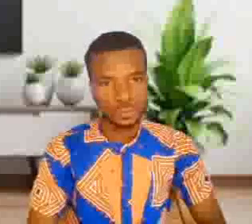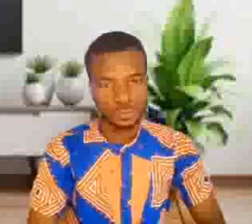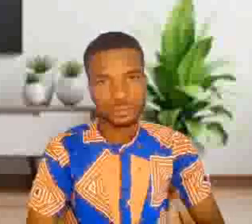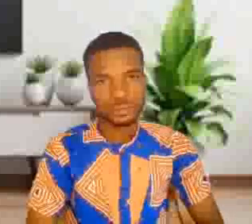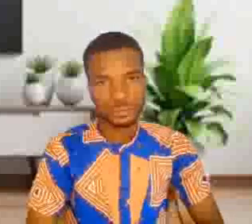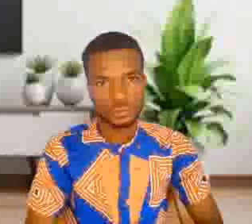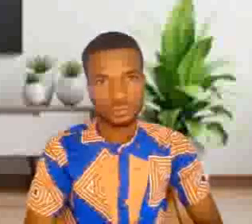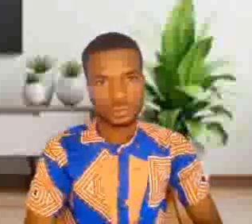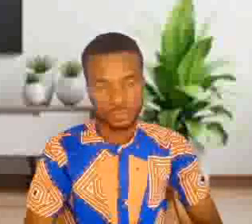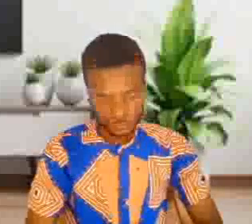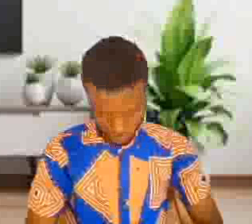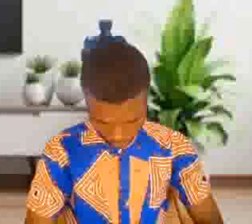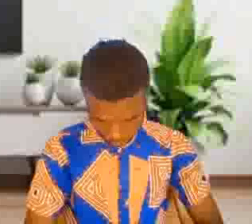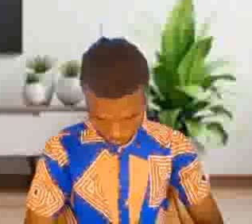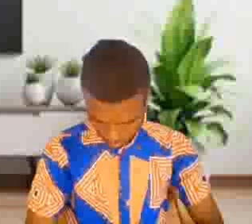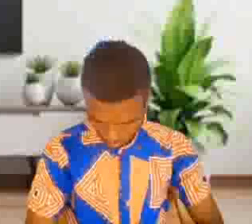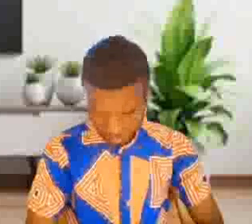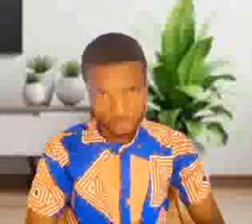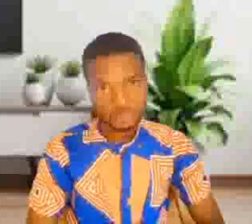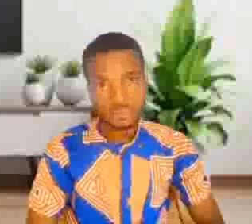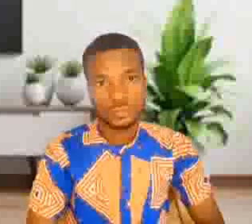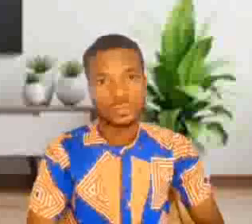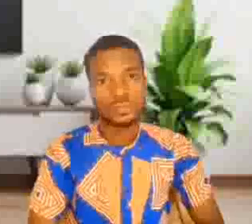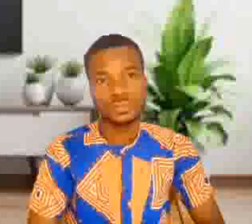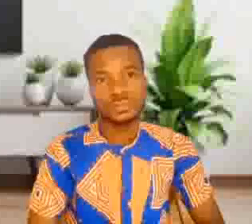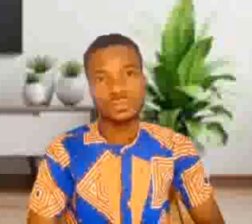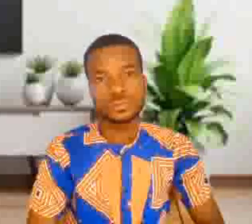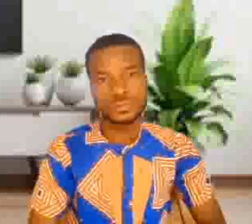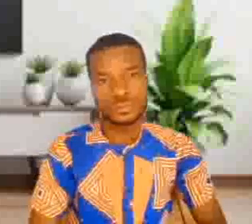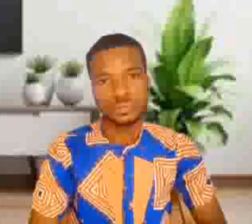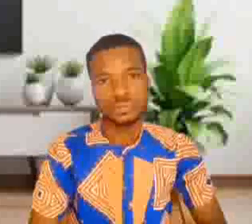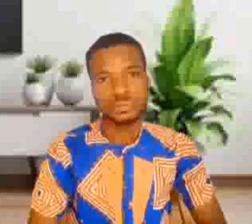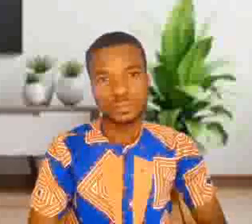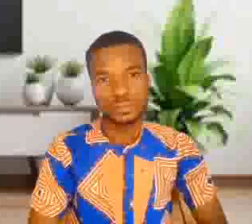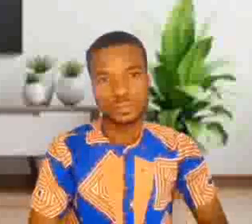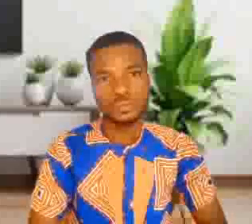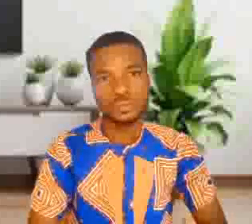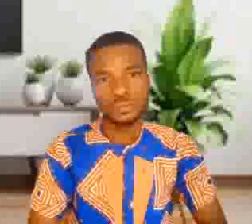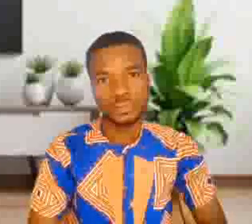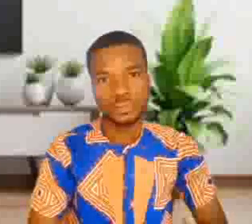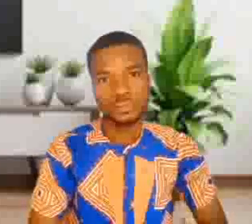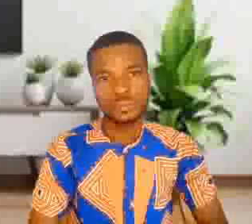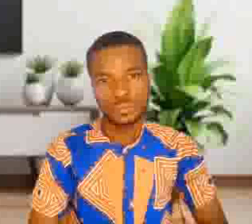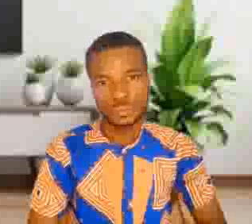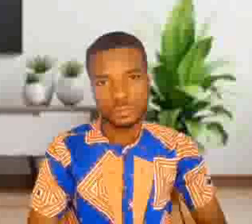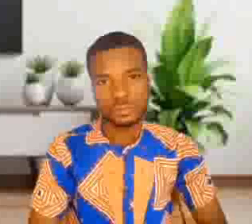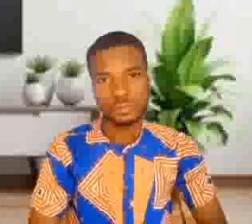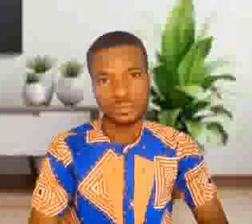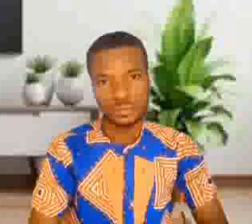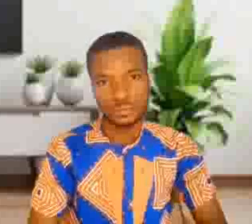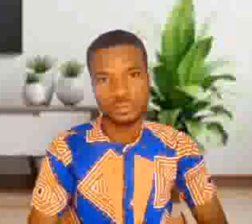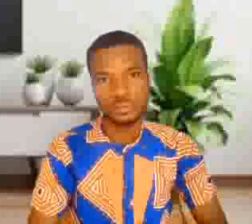righteous character. And then number three, you are going to find another thing God made available to